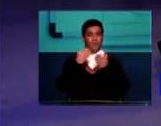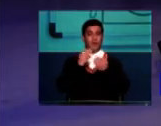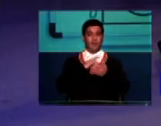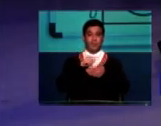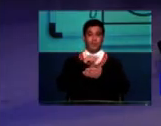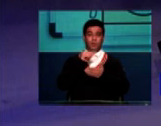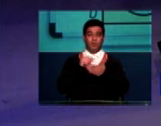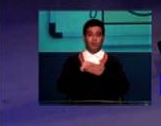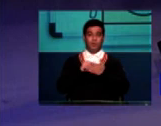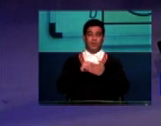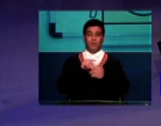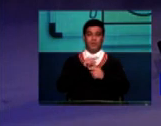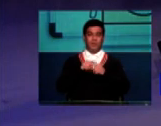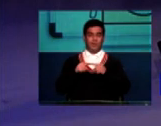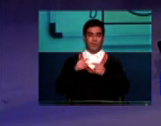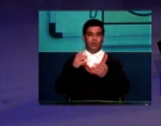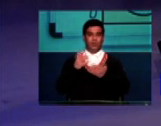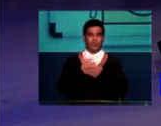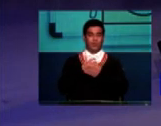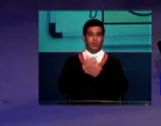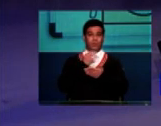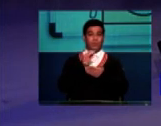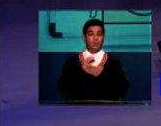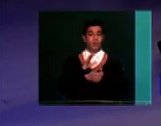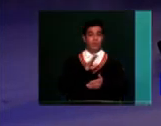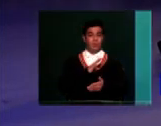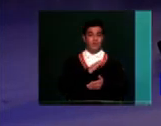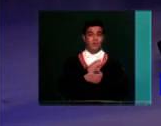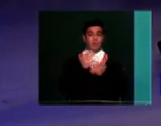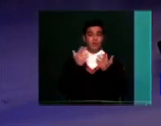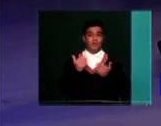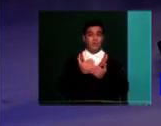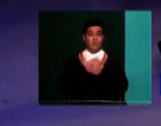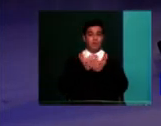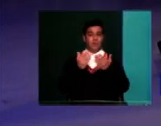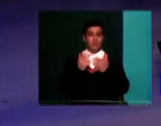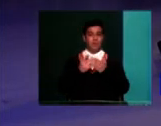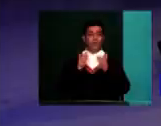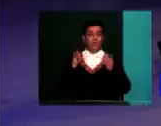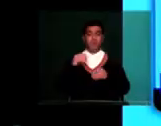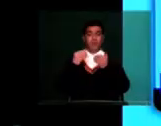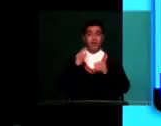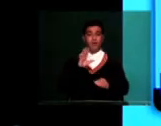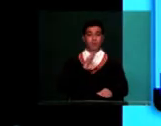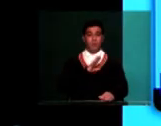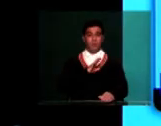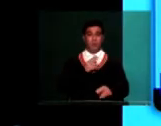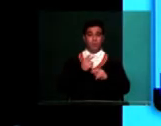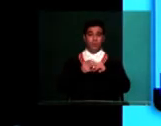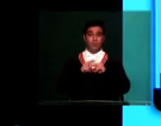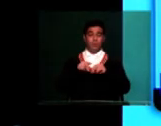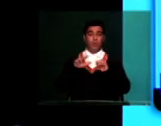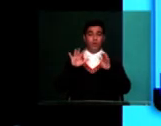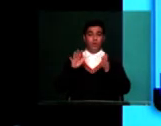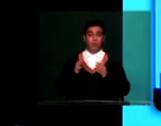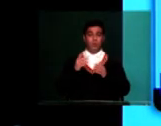savollarimizga tezkorlik bilan javob topa oldingiz. Ha, bizga A va B hodisalar berilgan bo'lsin. Bu